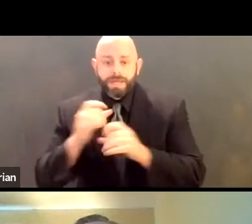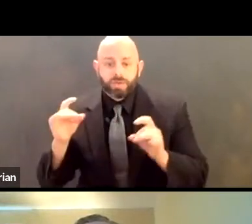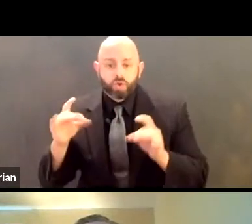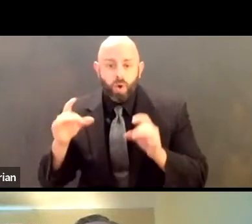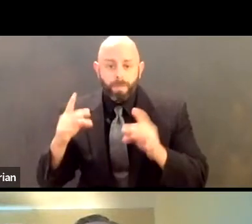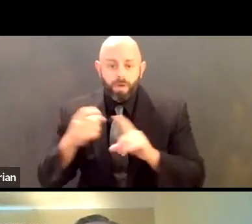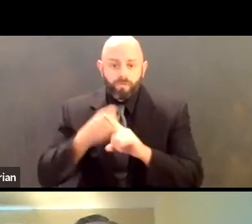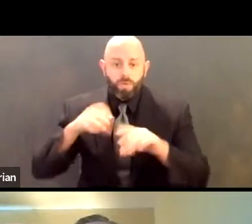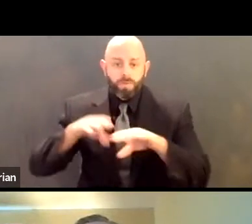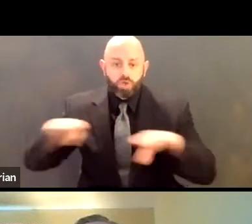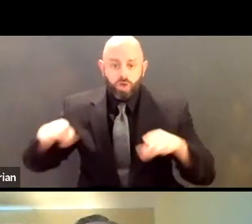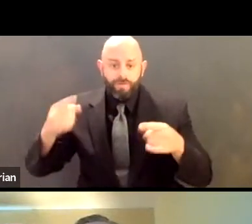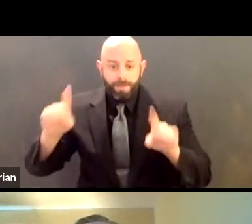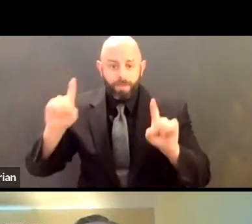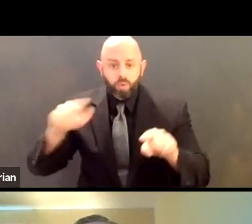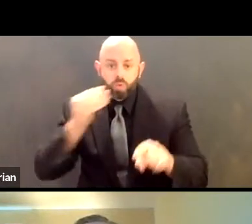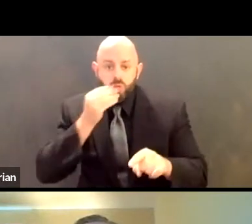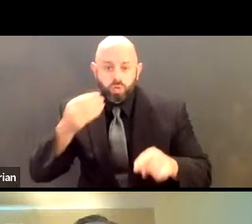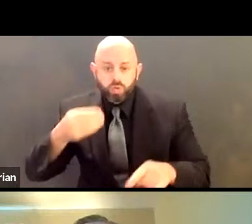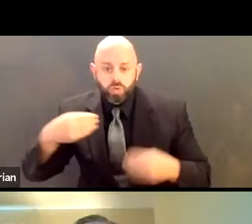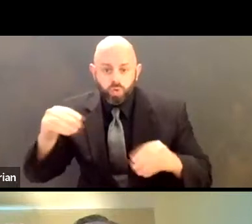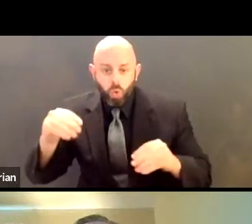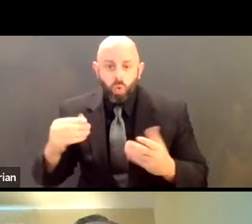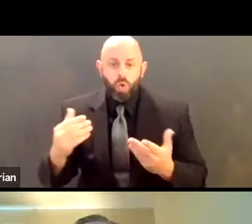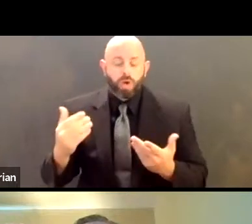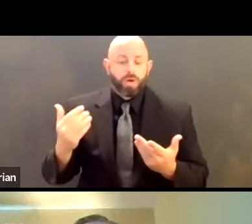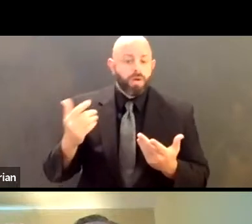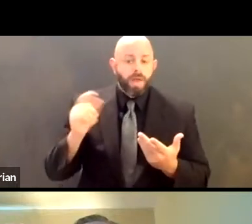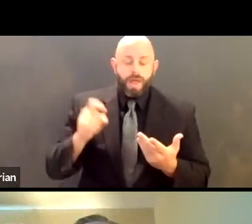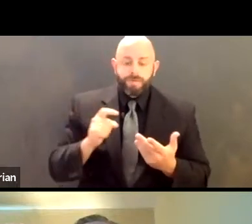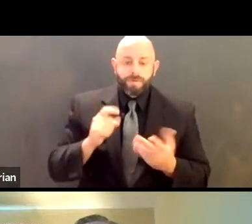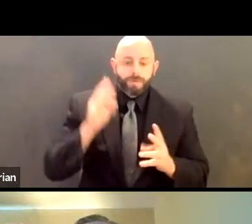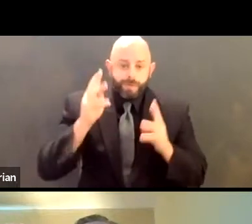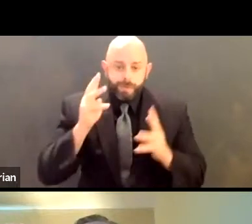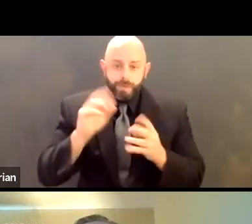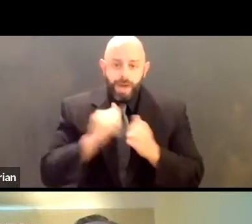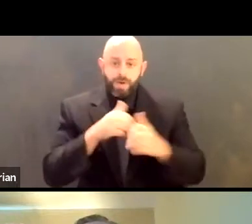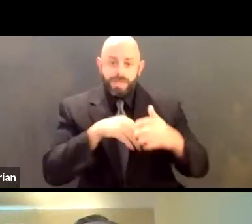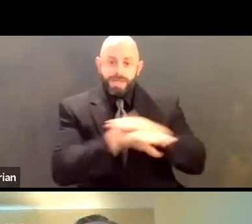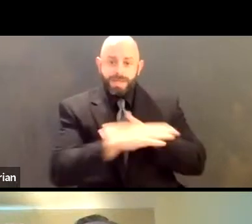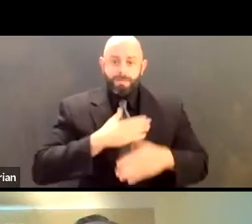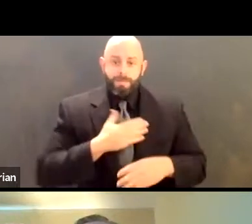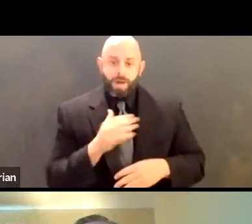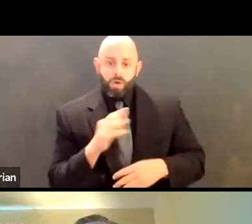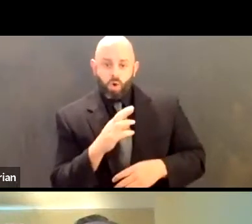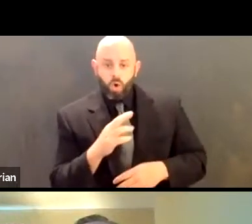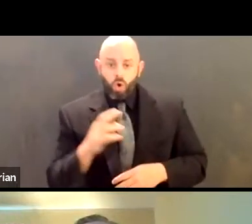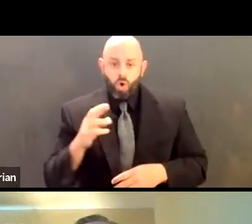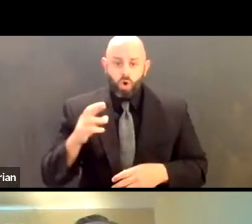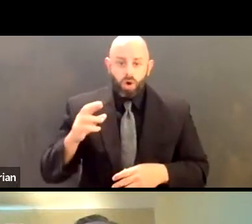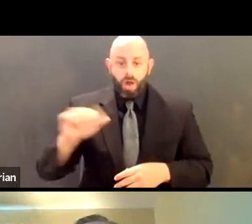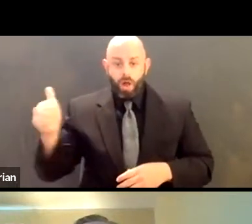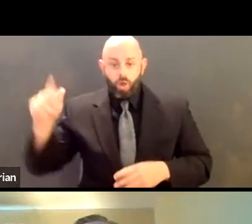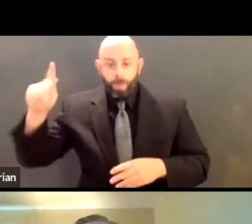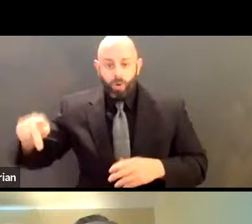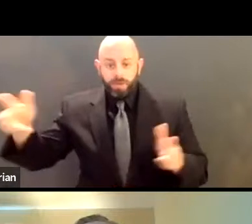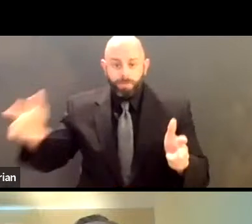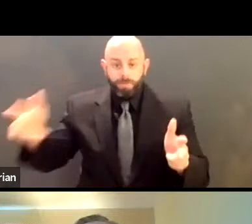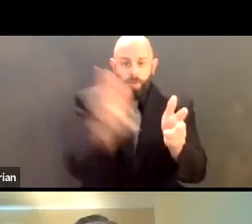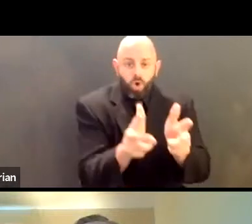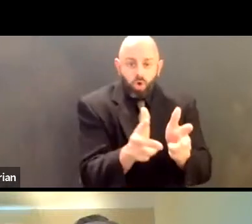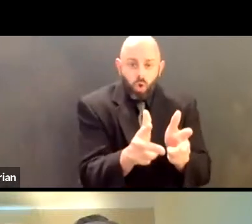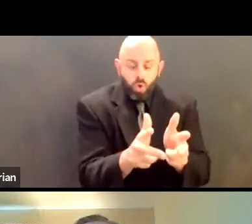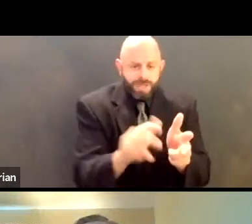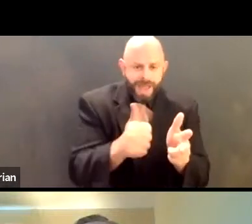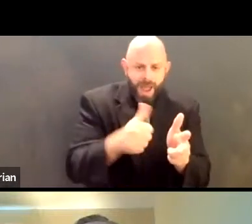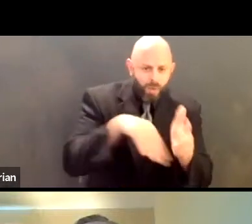Teeter, you know, and then I got to be creative about how to get in my car when somebody else is parked too close. And then I've got to be creative about how I'm